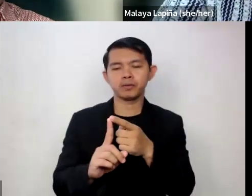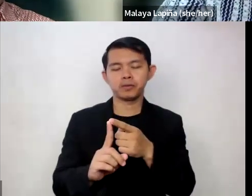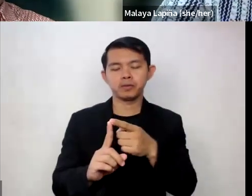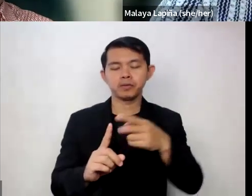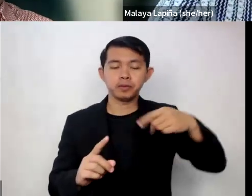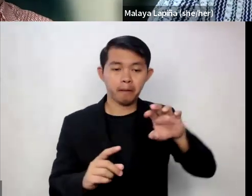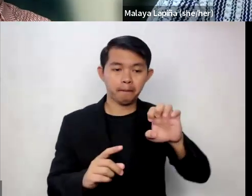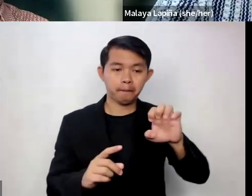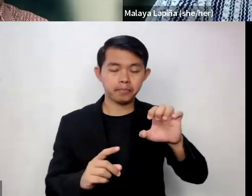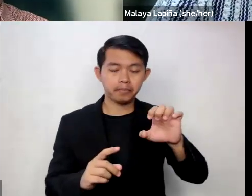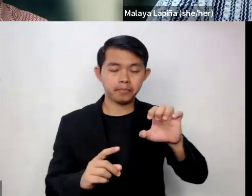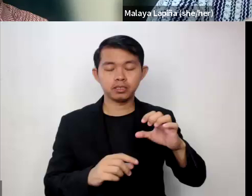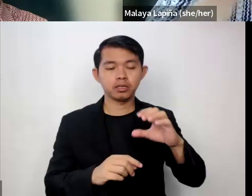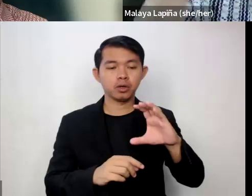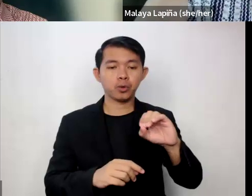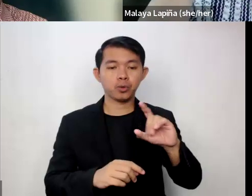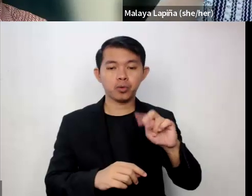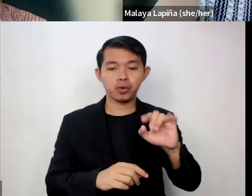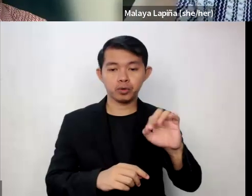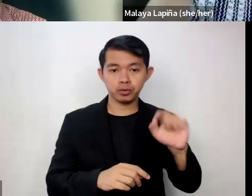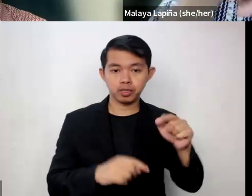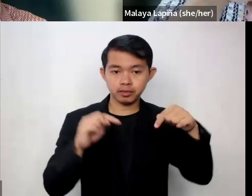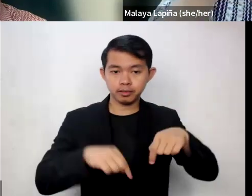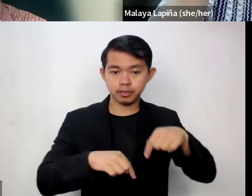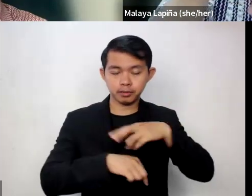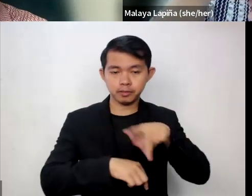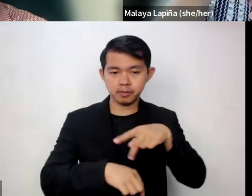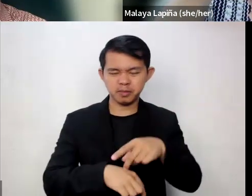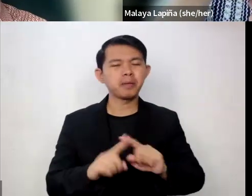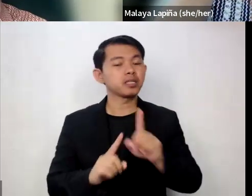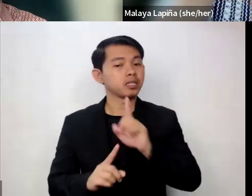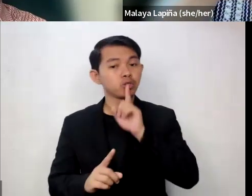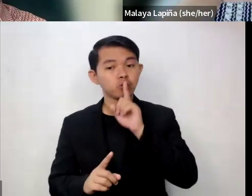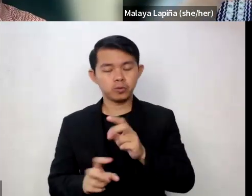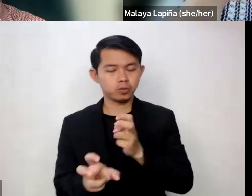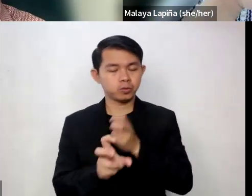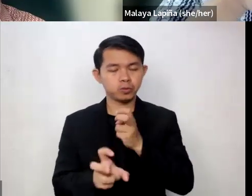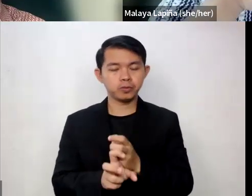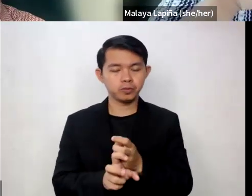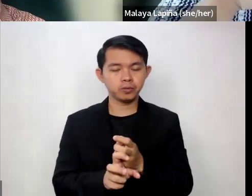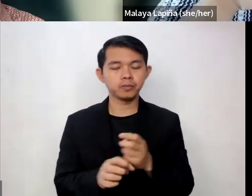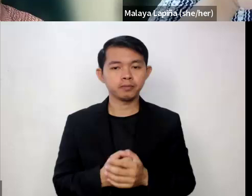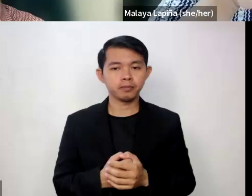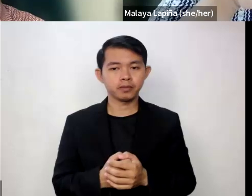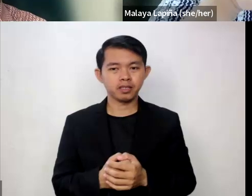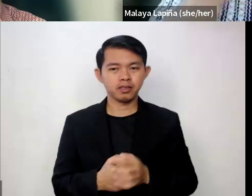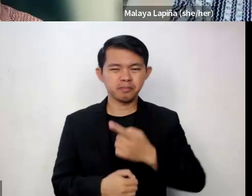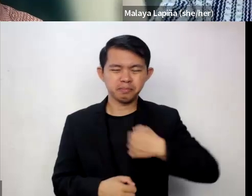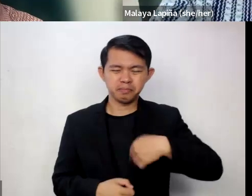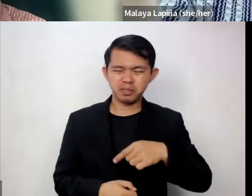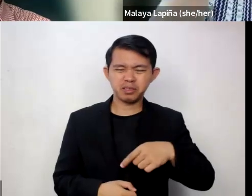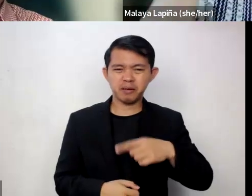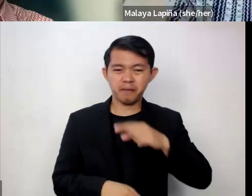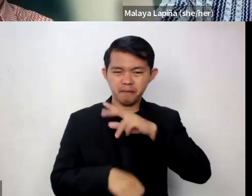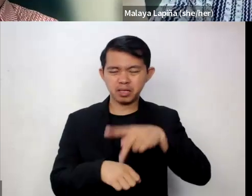sa Pilipinas. And I think mahirap siya, no, mahirap siya, no, given na again, nakakulong yung gender studies sa Pilipinas dun sa